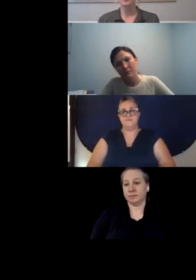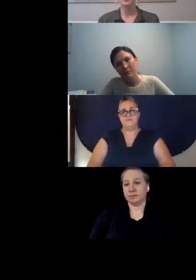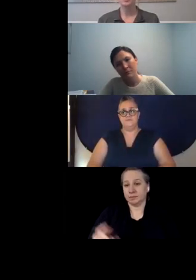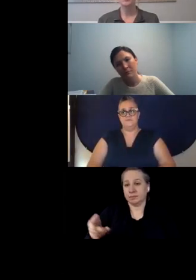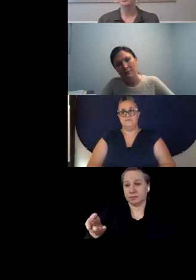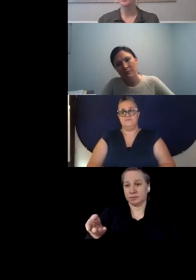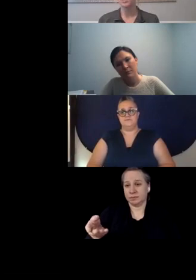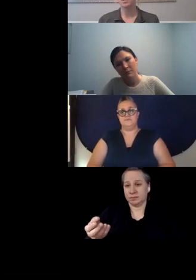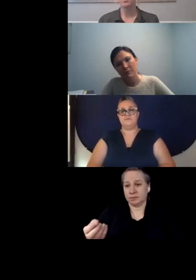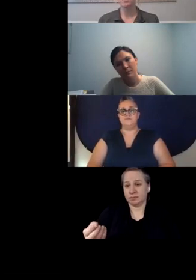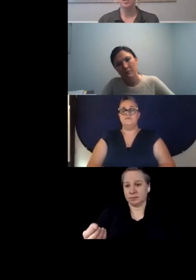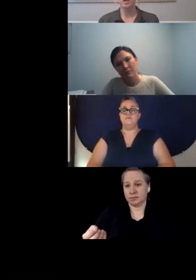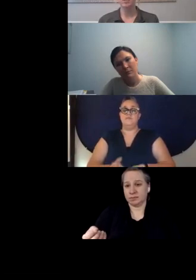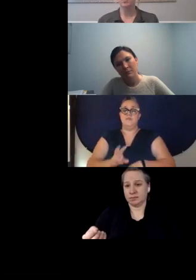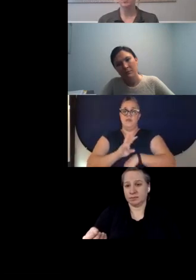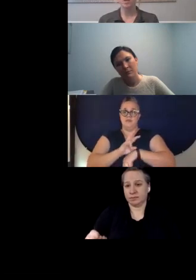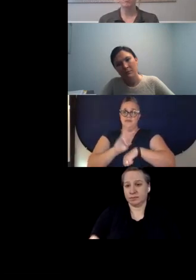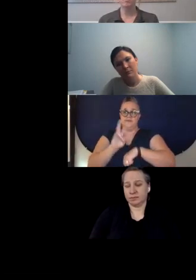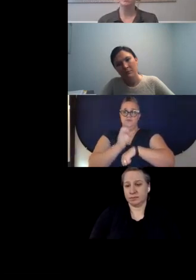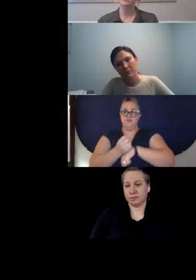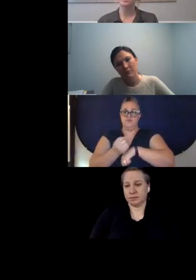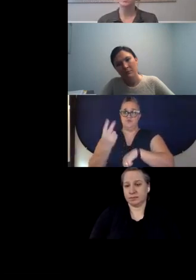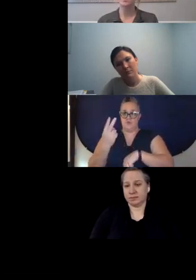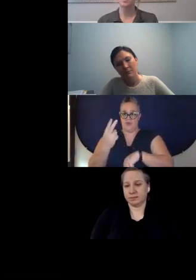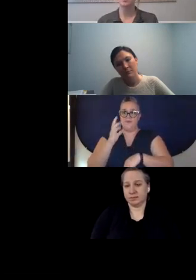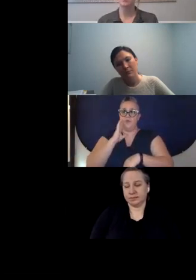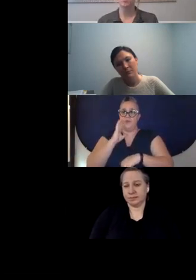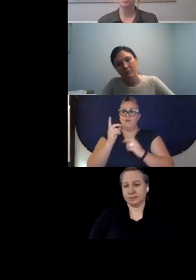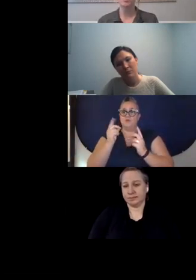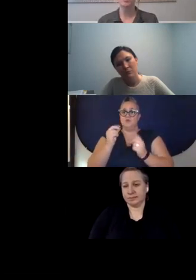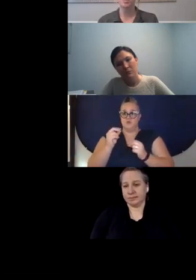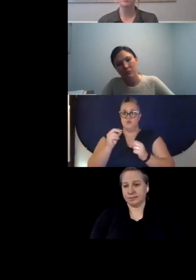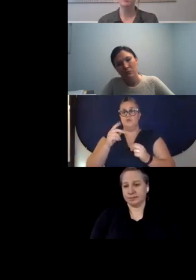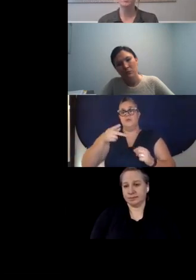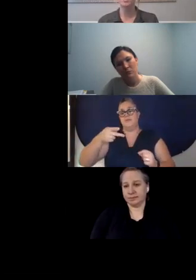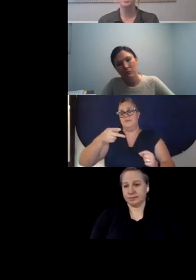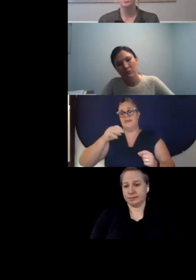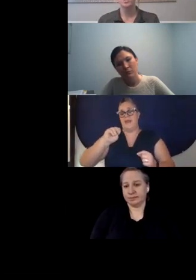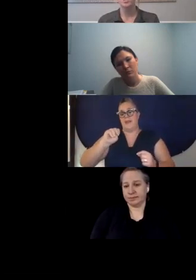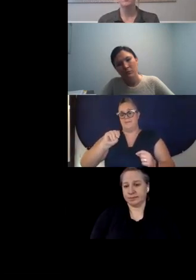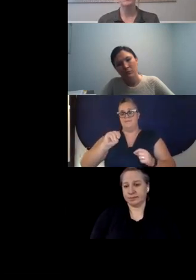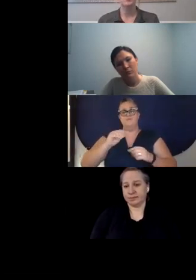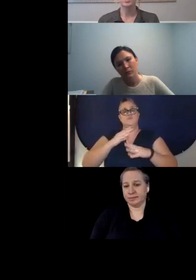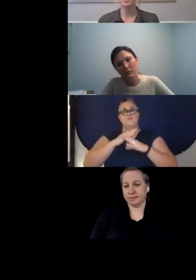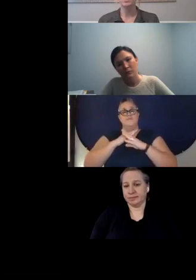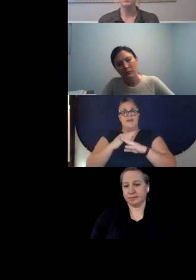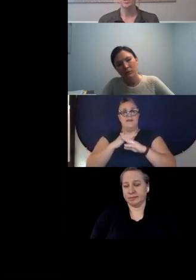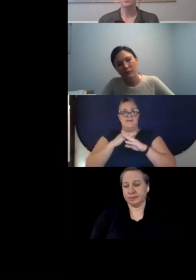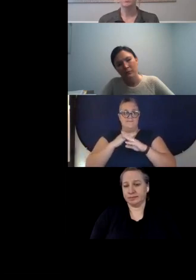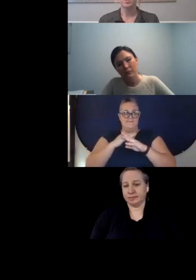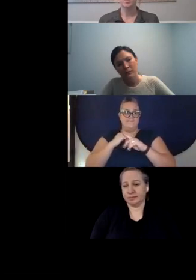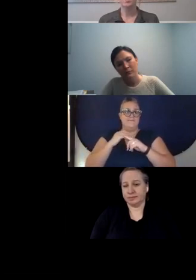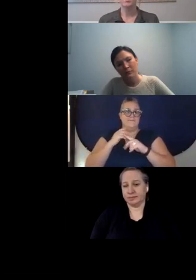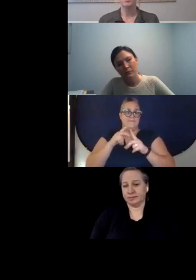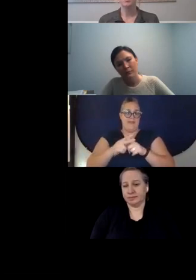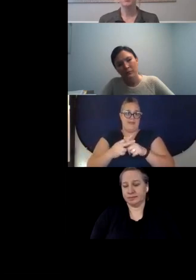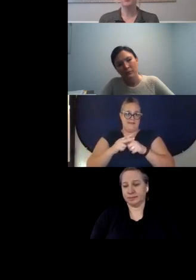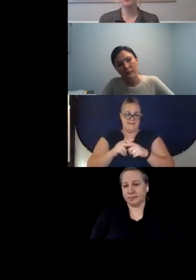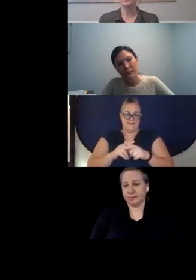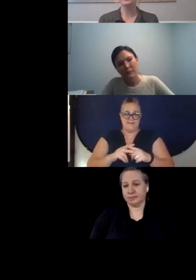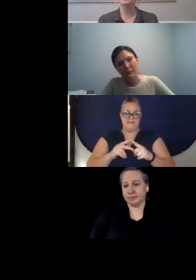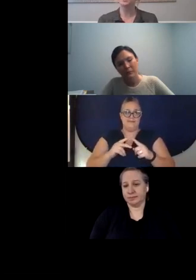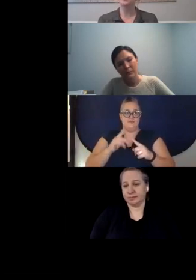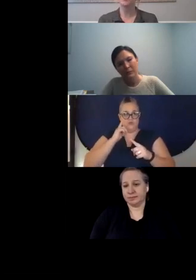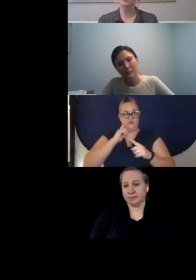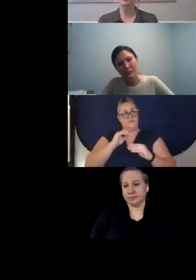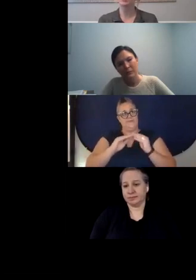to noon, you're going to be completing those PMs or preventative maintenance, like I explained before. So that would be doing any of that. So